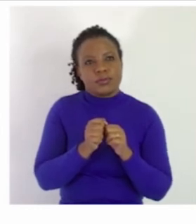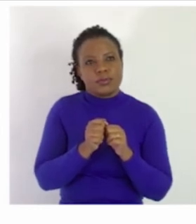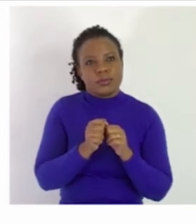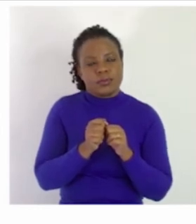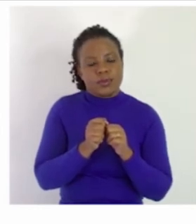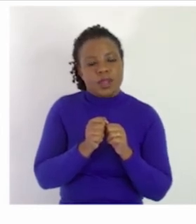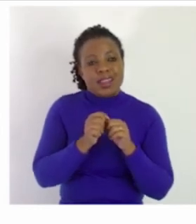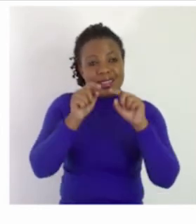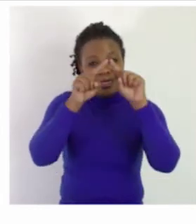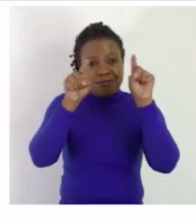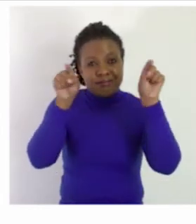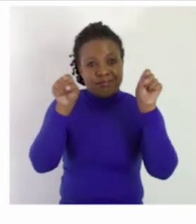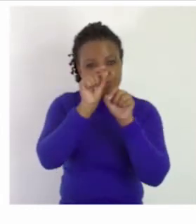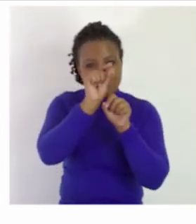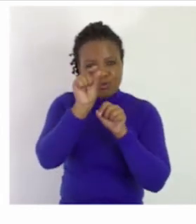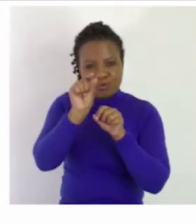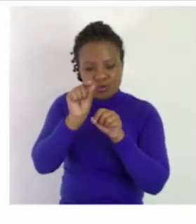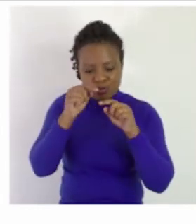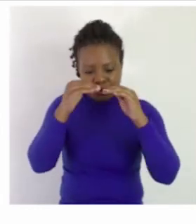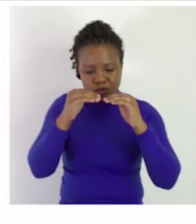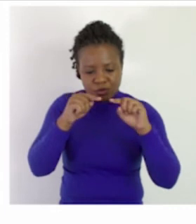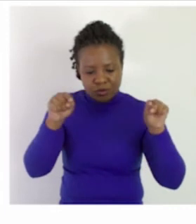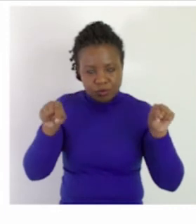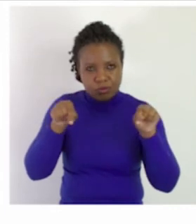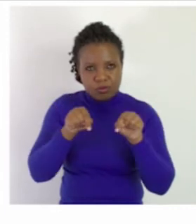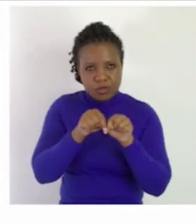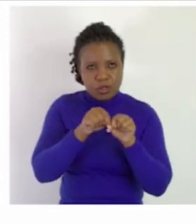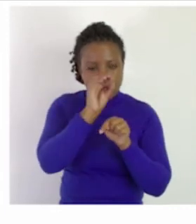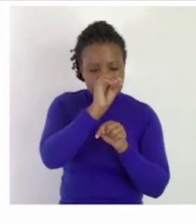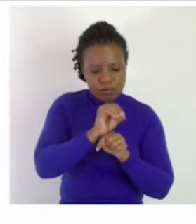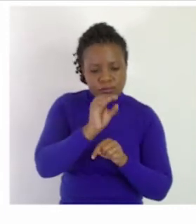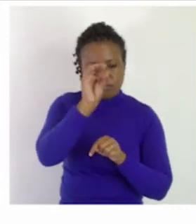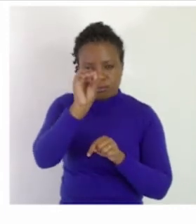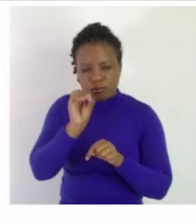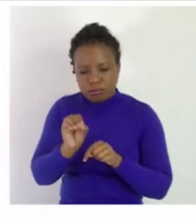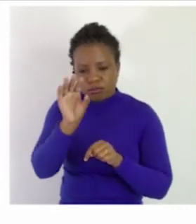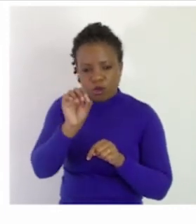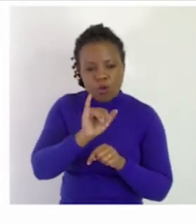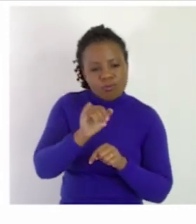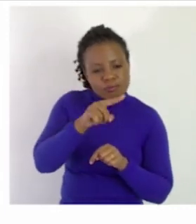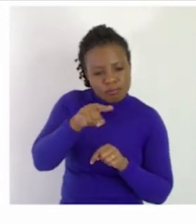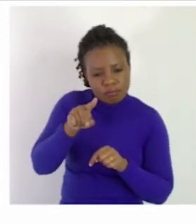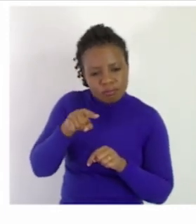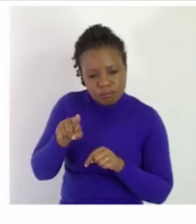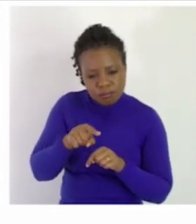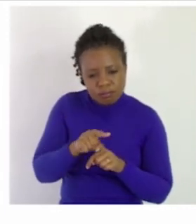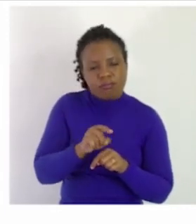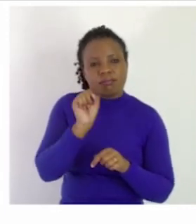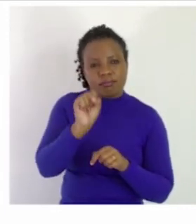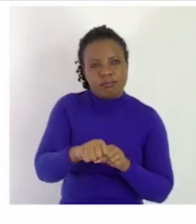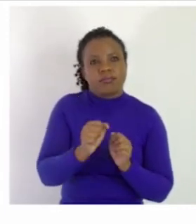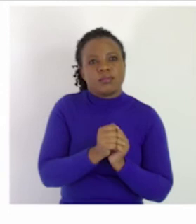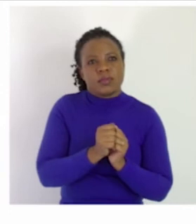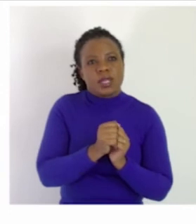Put the nouns in the box into their correct category, countable